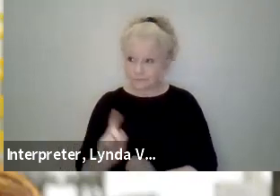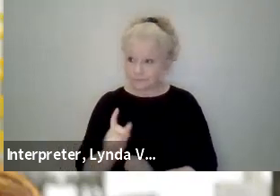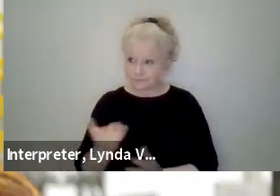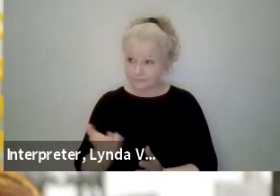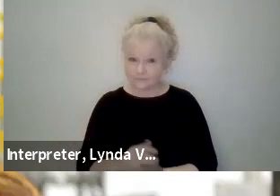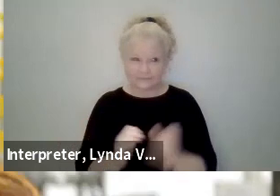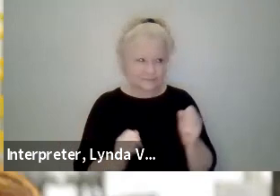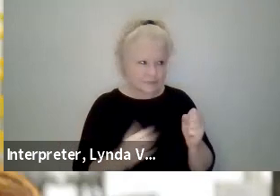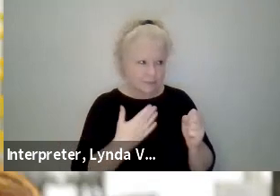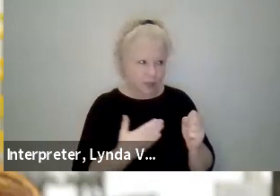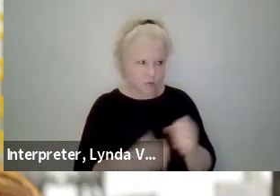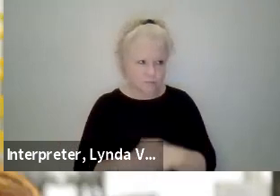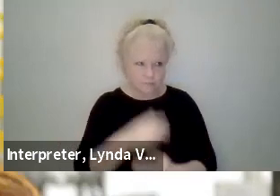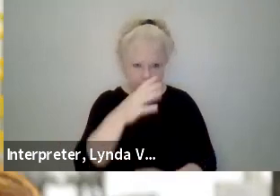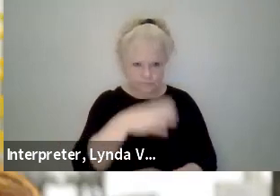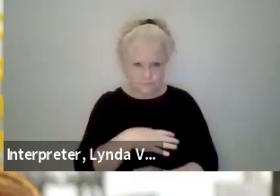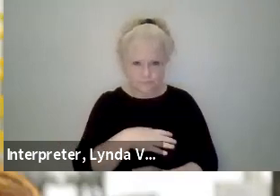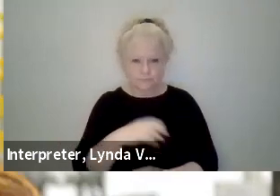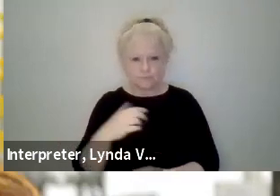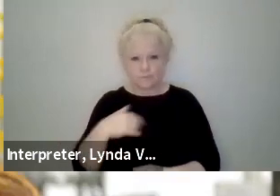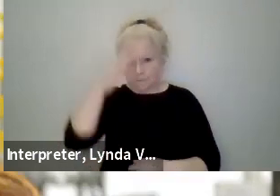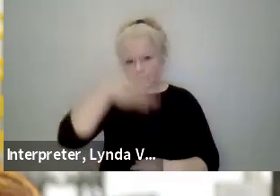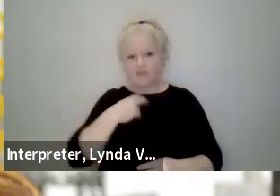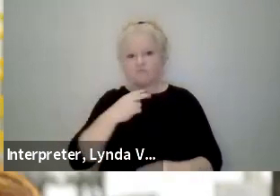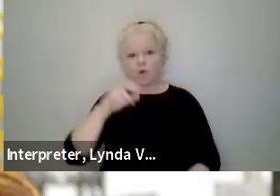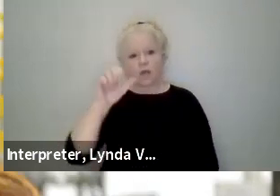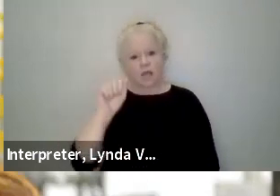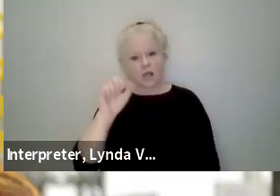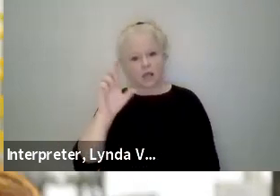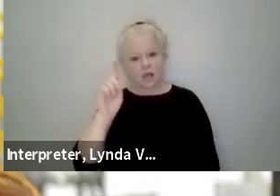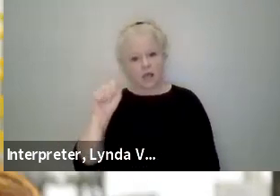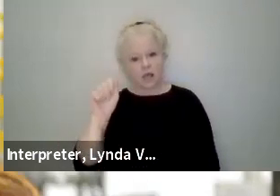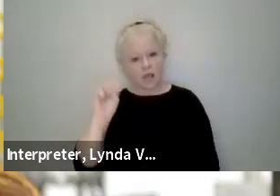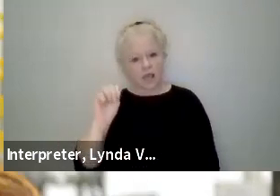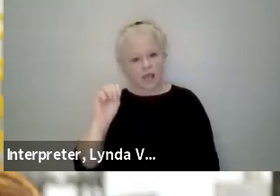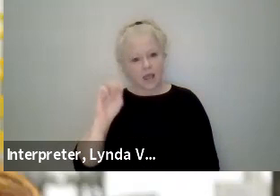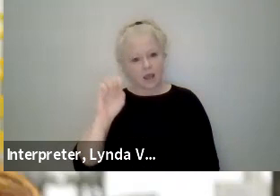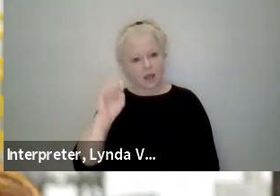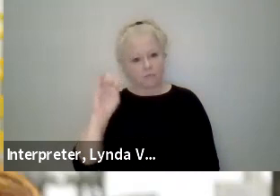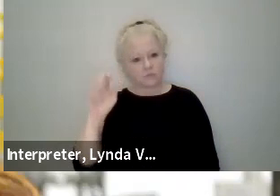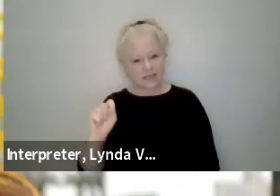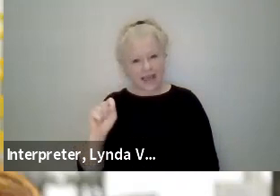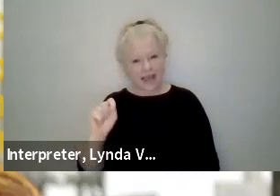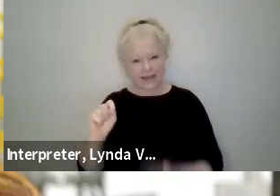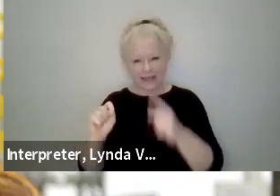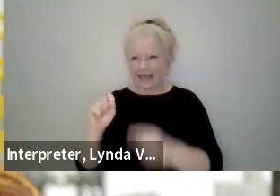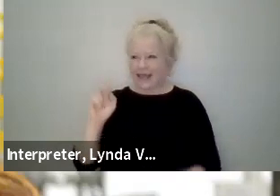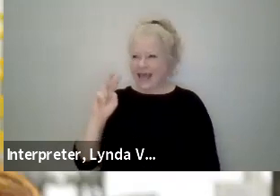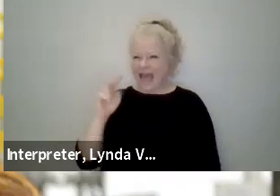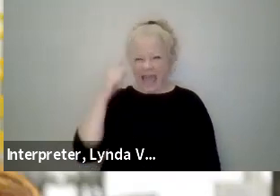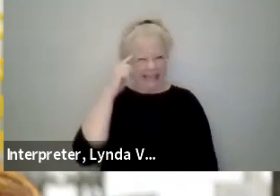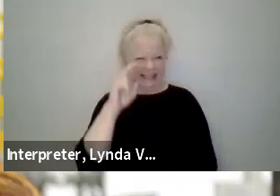Yep, I'm here. My name is Adam Scott. I think Nathan was having some trouble getting into the panelist portion of